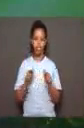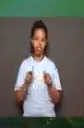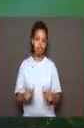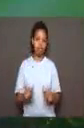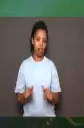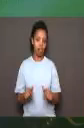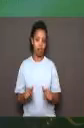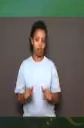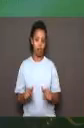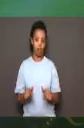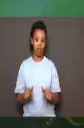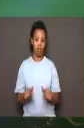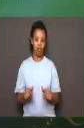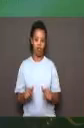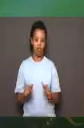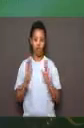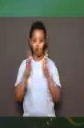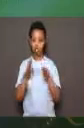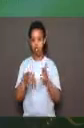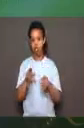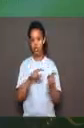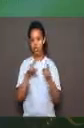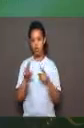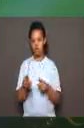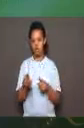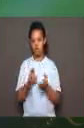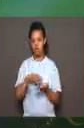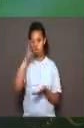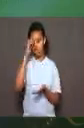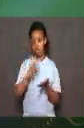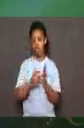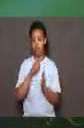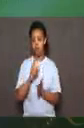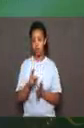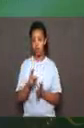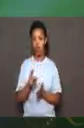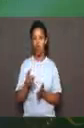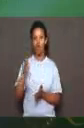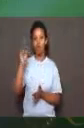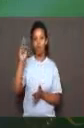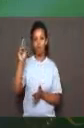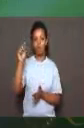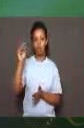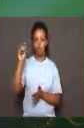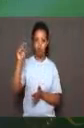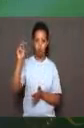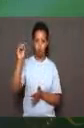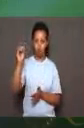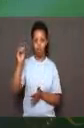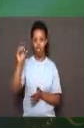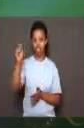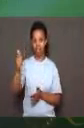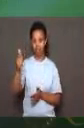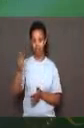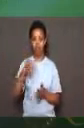Today, we are going to focus our study on monosaccharides. We are